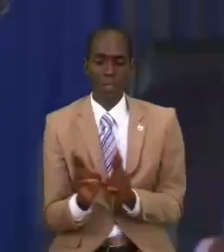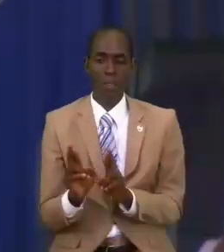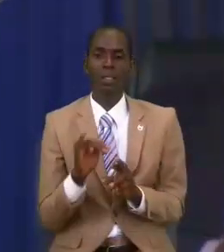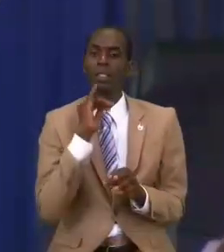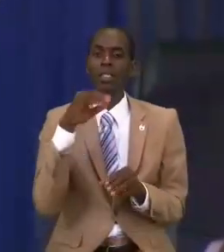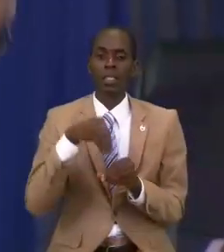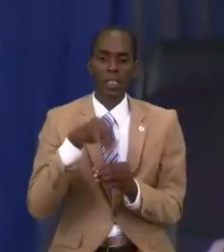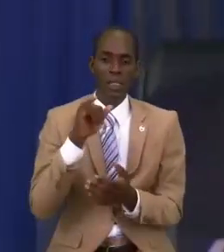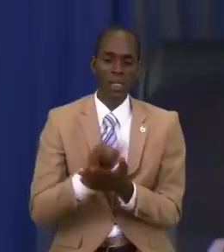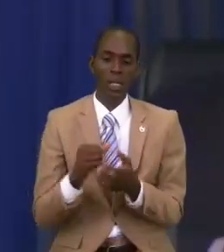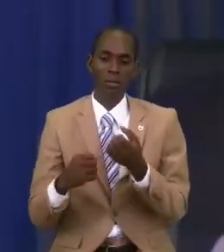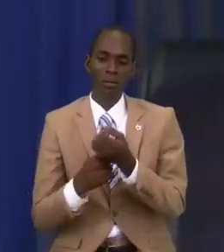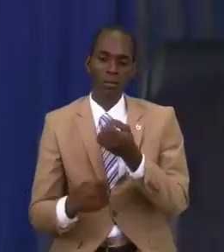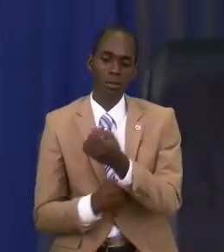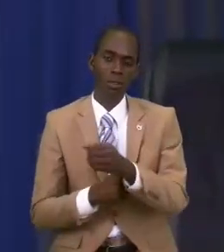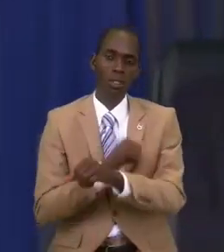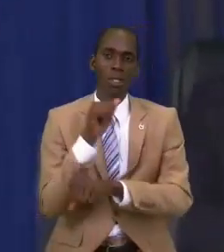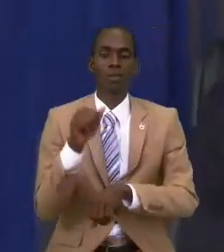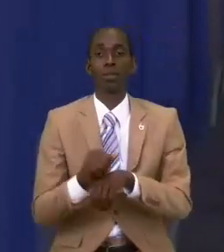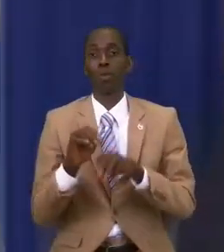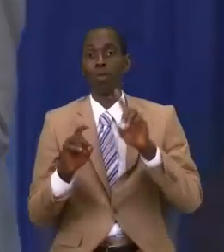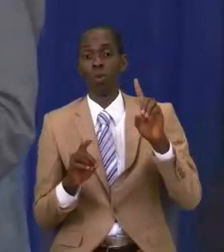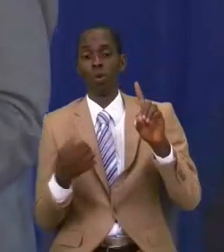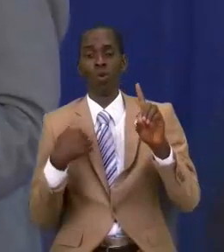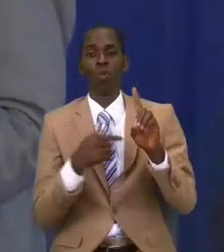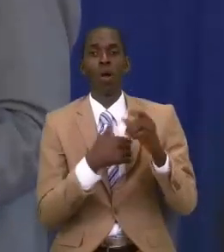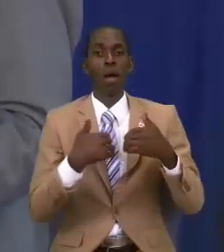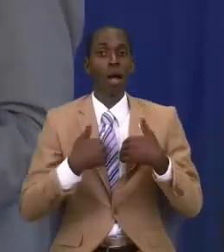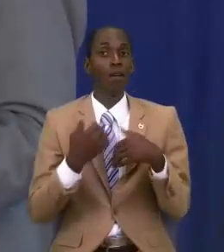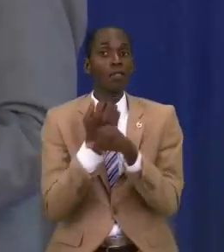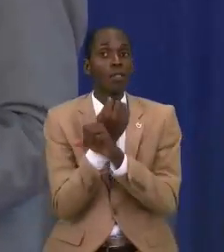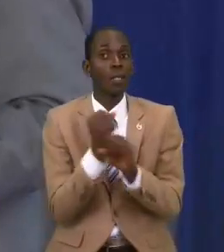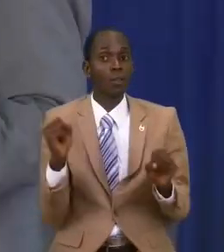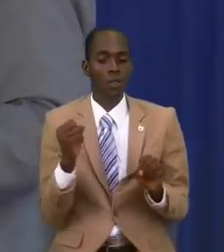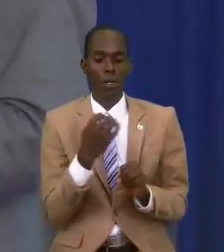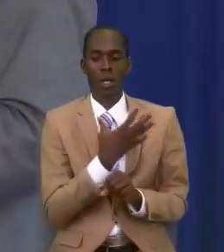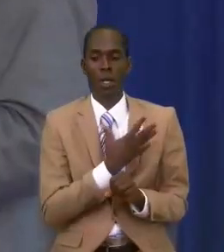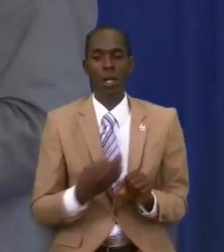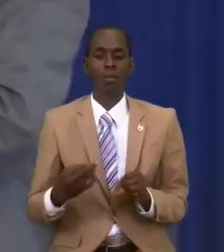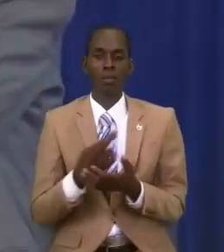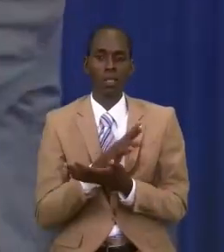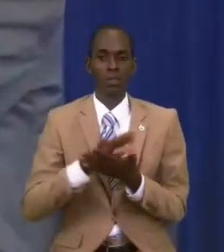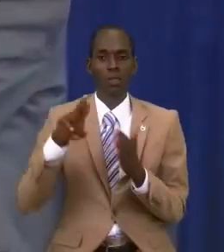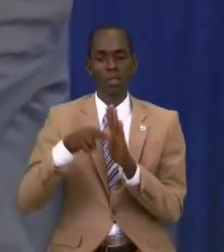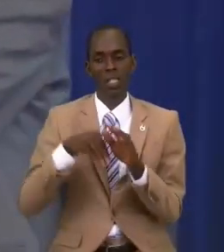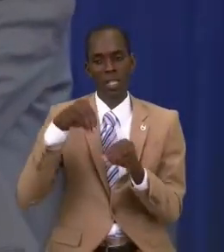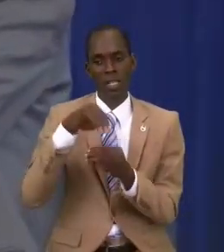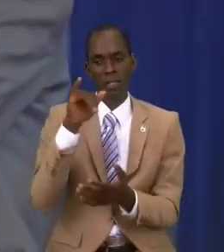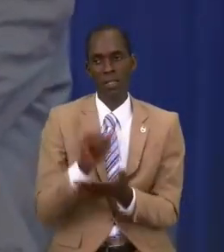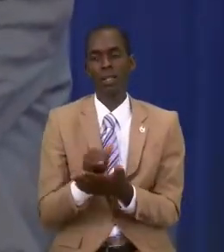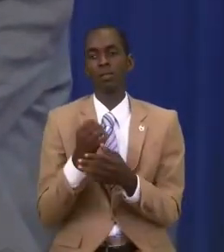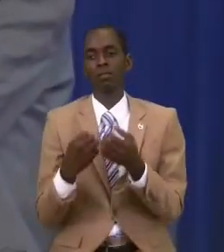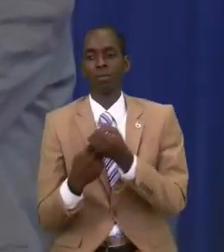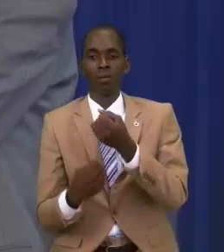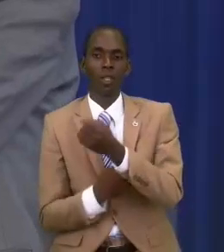cornerstone. Salvation and righteousness. That's why if you have not been saved, whoever you are, you come to